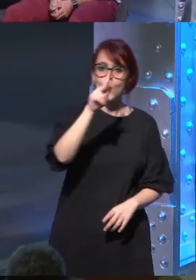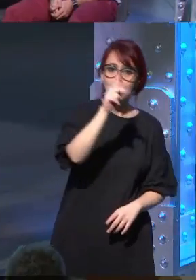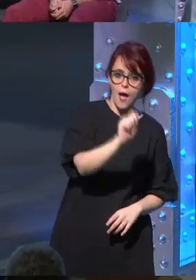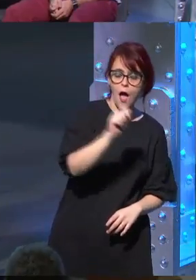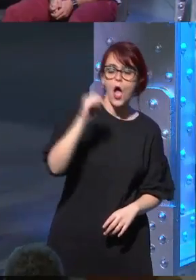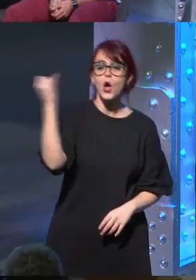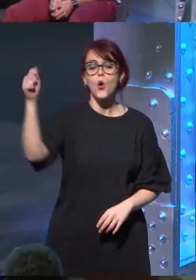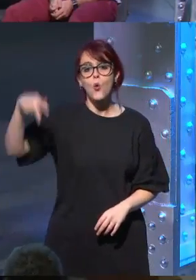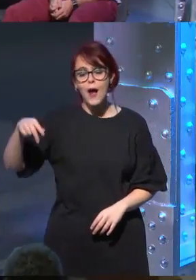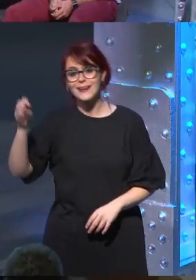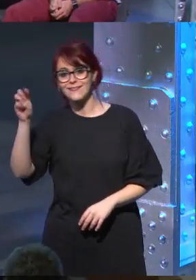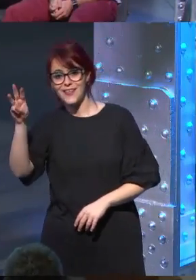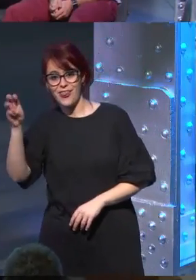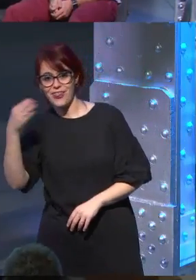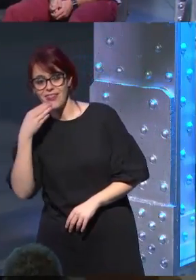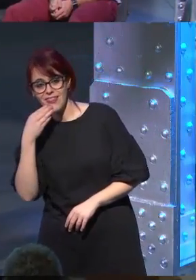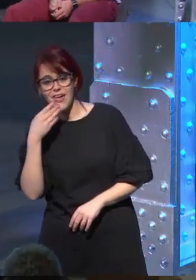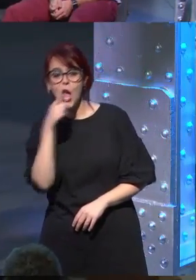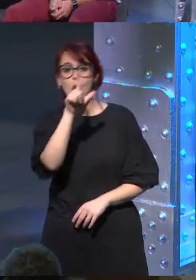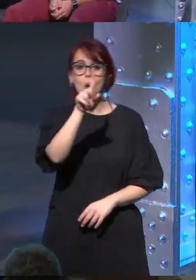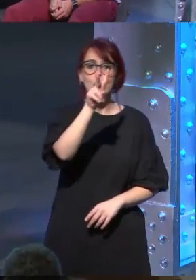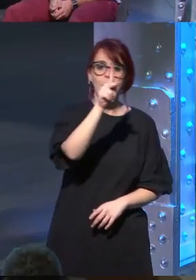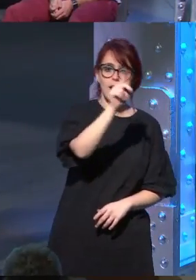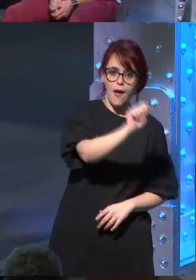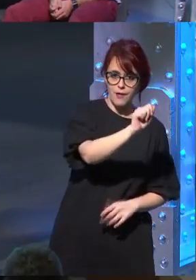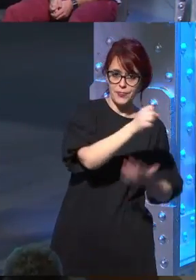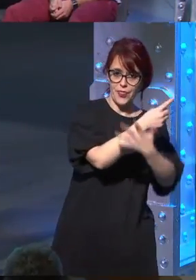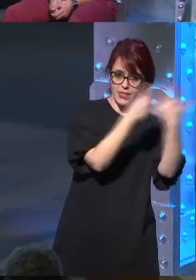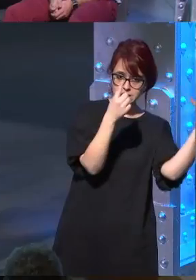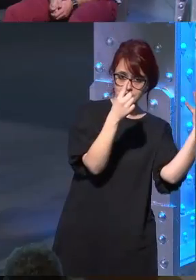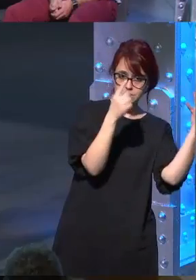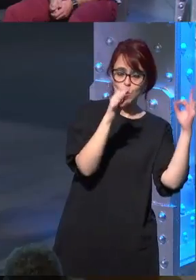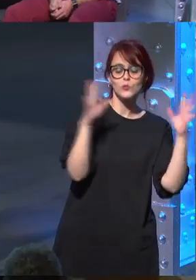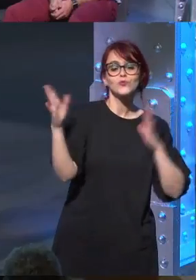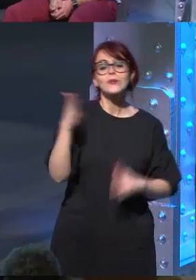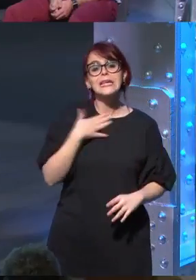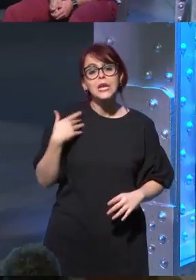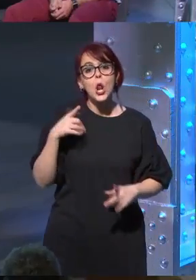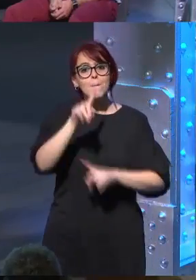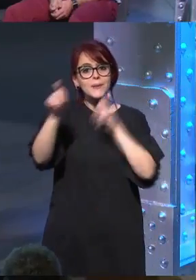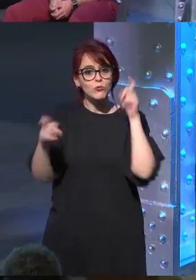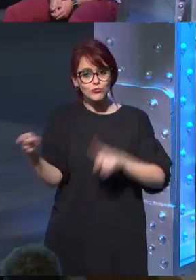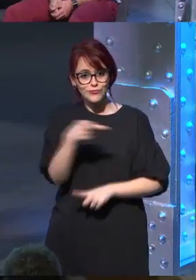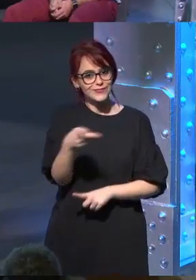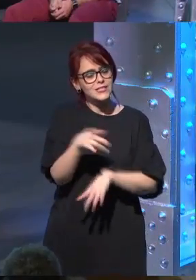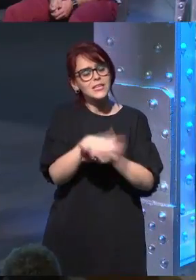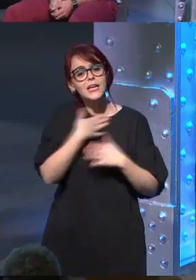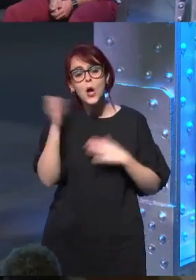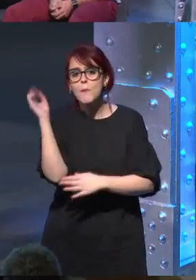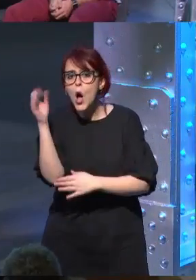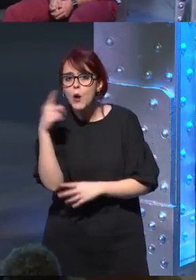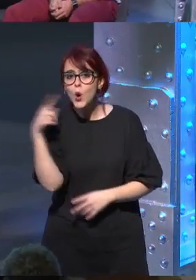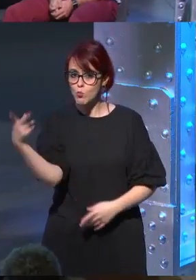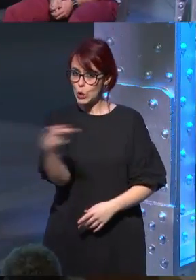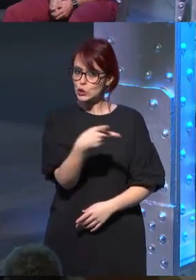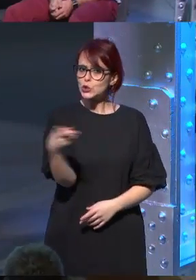with us, that are Juan and Luca. Juan is 13 years old. Luca is 16. And the first question that I would like to make